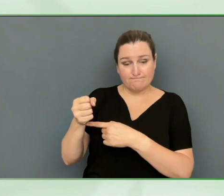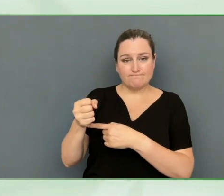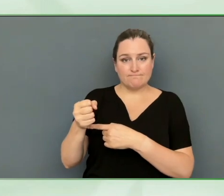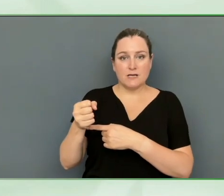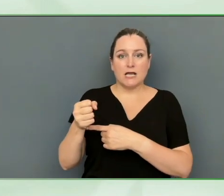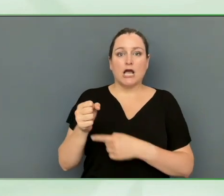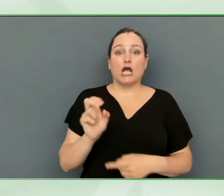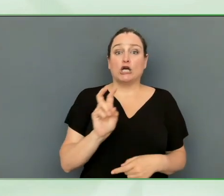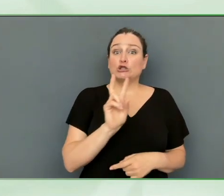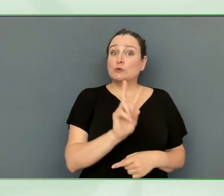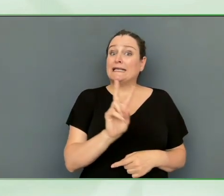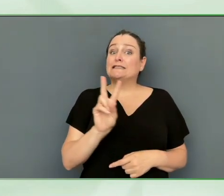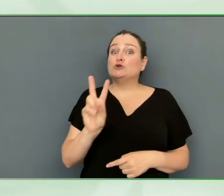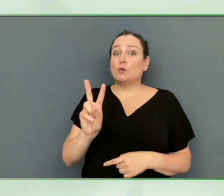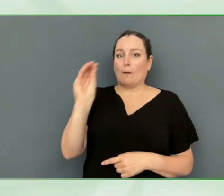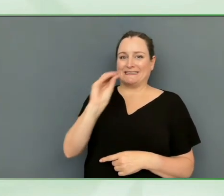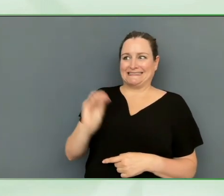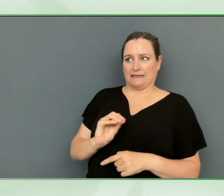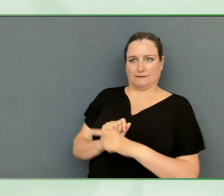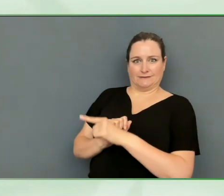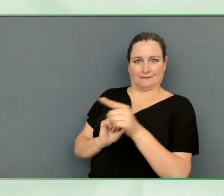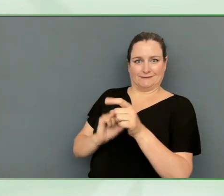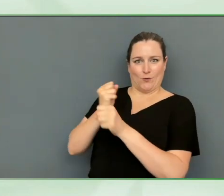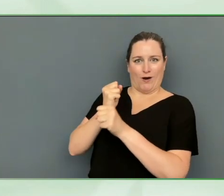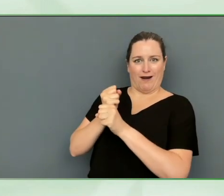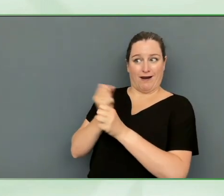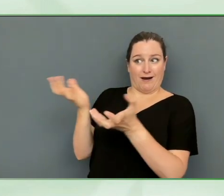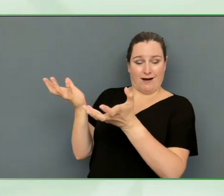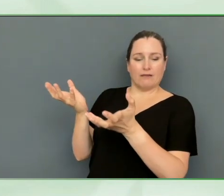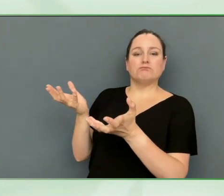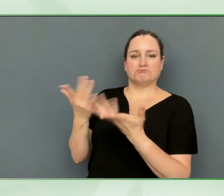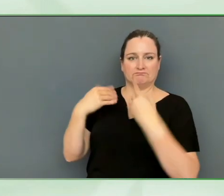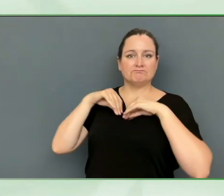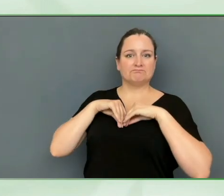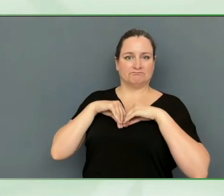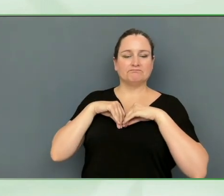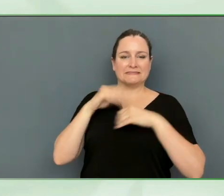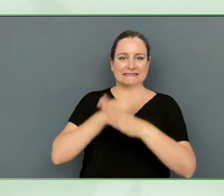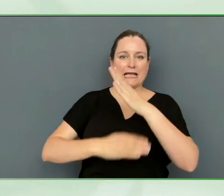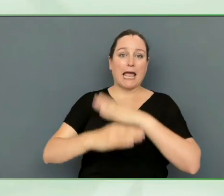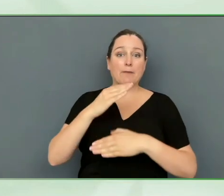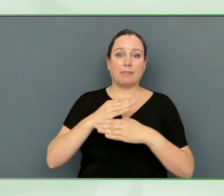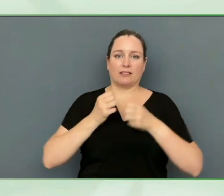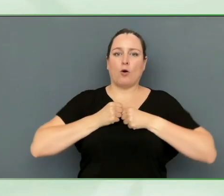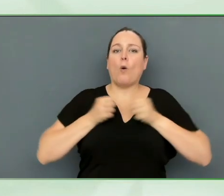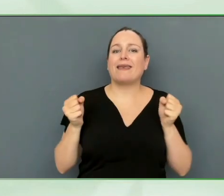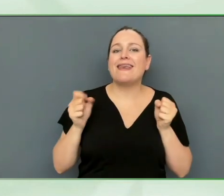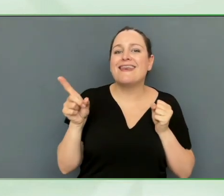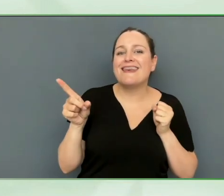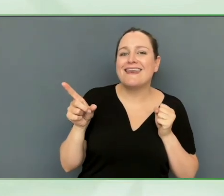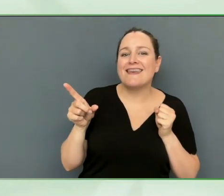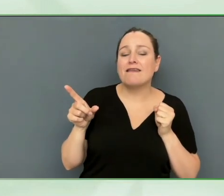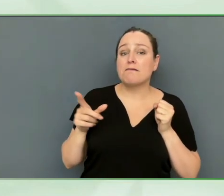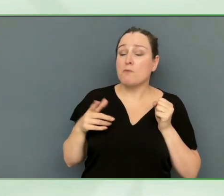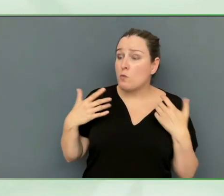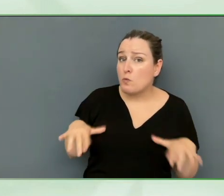entire federal workforce have some level of disclosed disabilities, which is a pretty large percentage. The